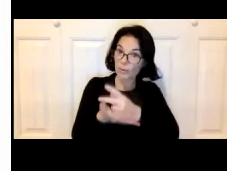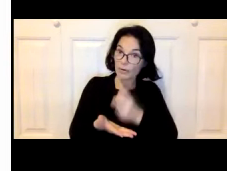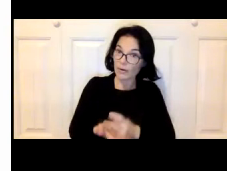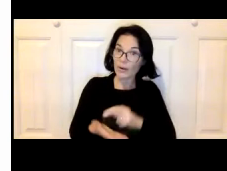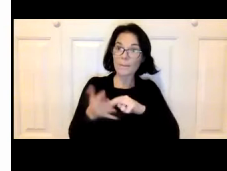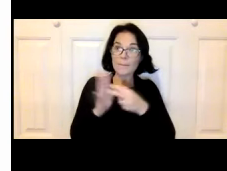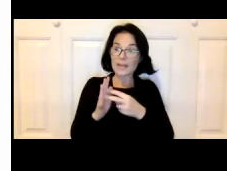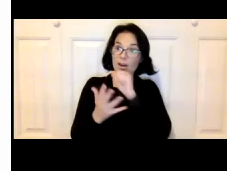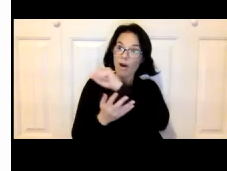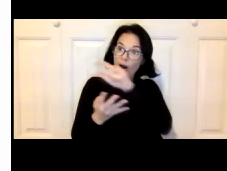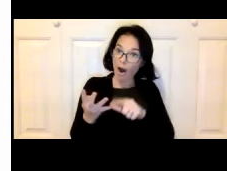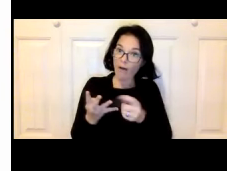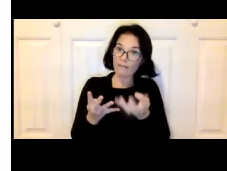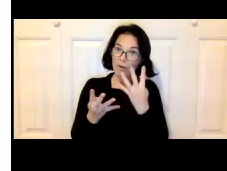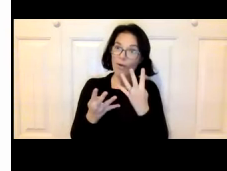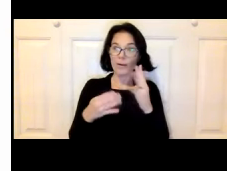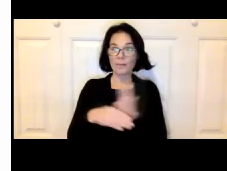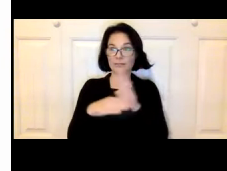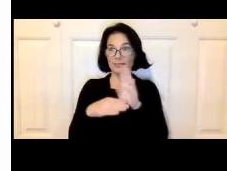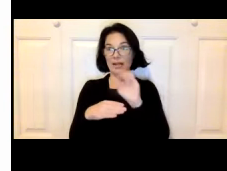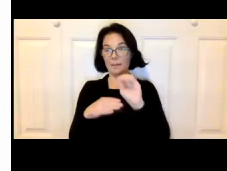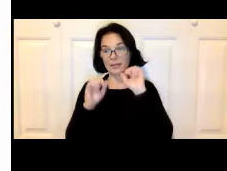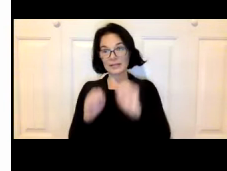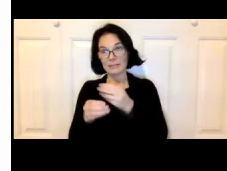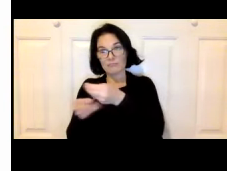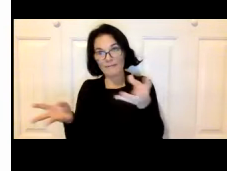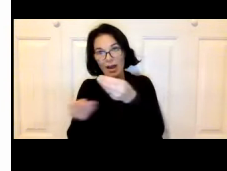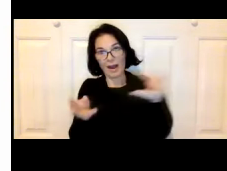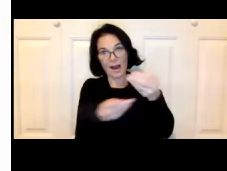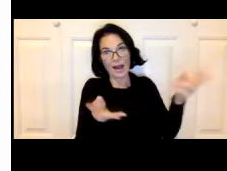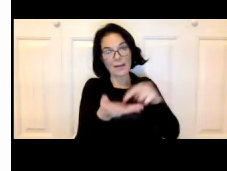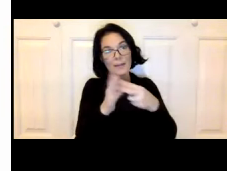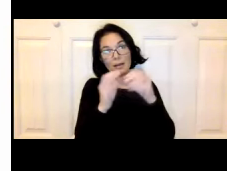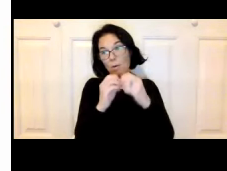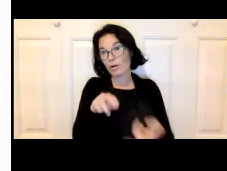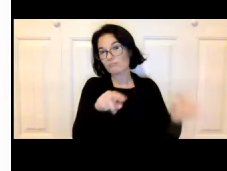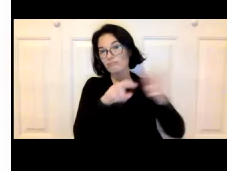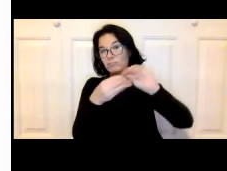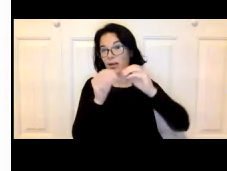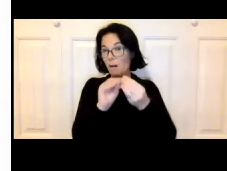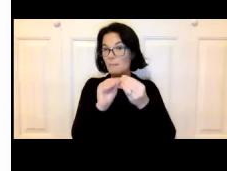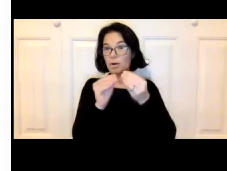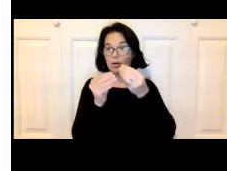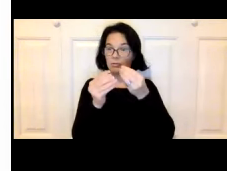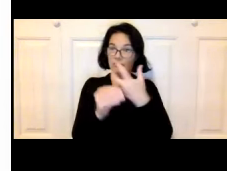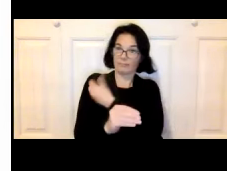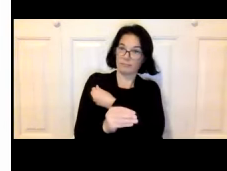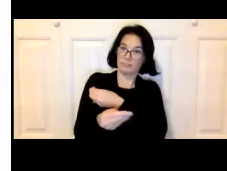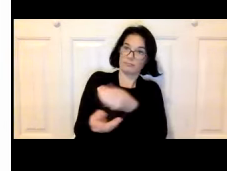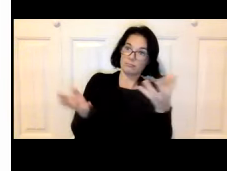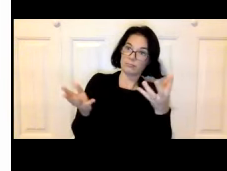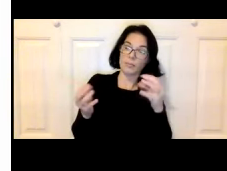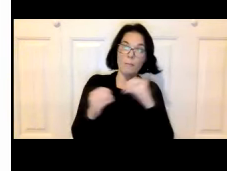pharmaceutical companies providing the vaccine. So we'll be able to get quicker access to the communities that need